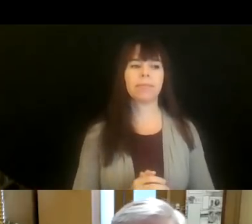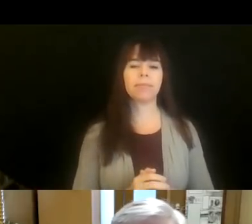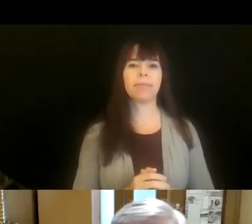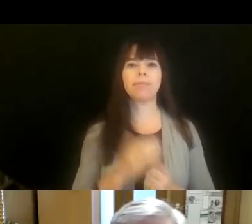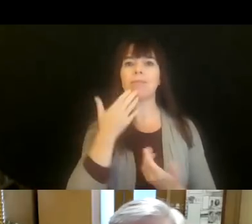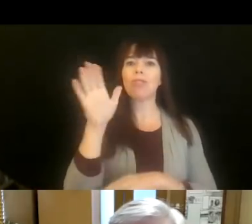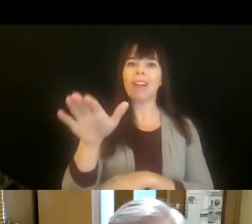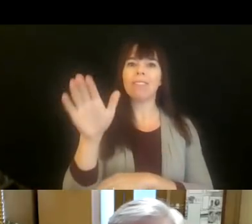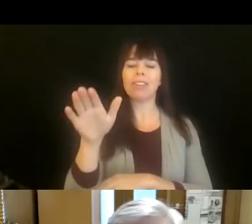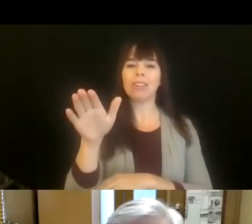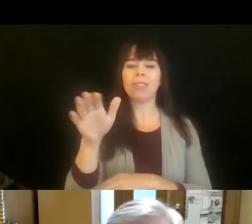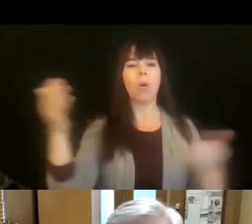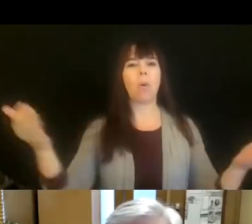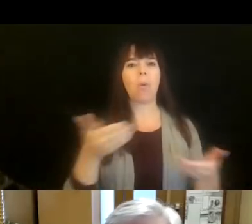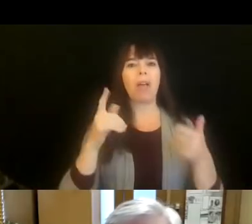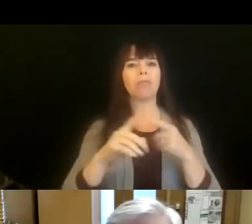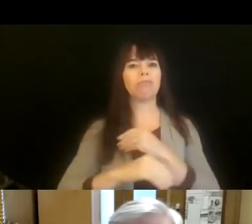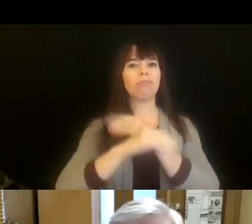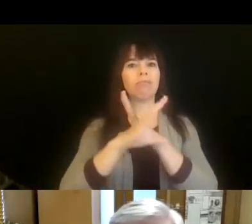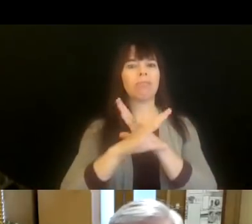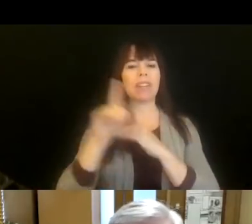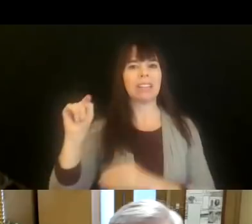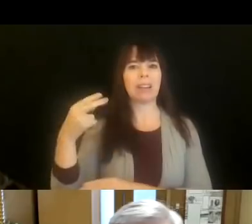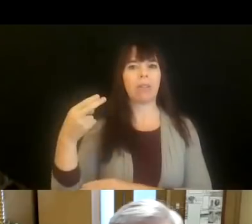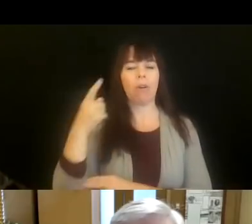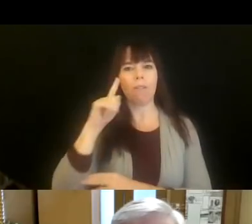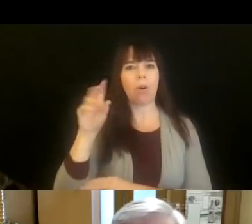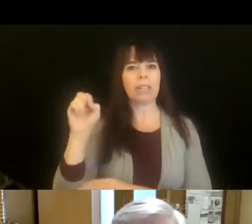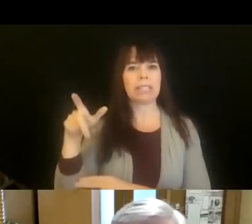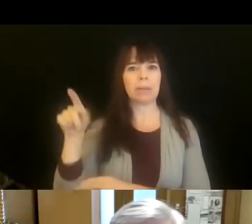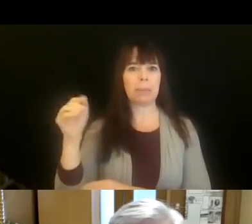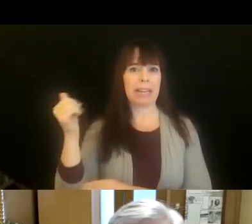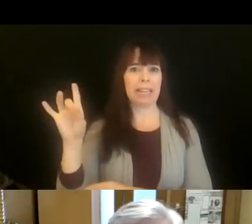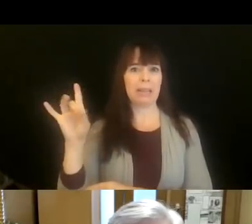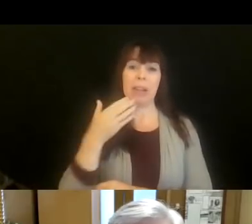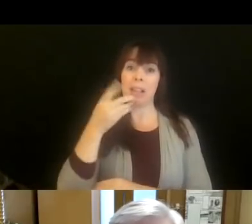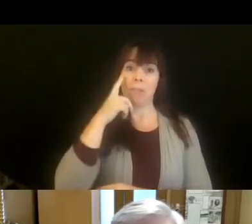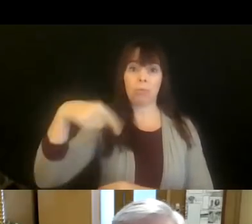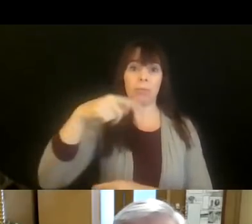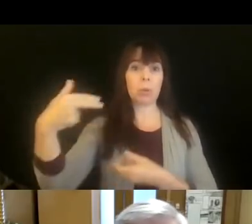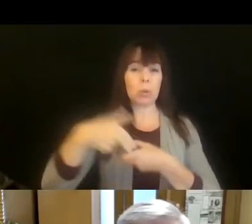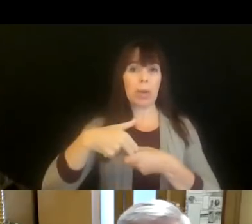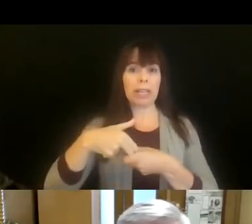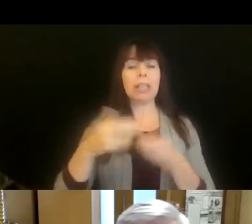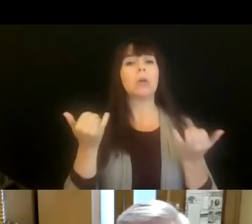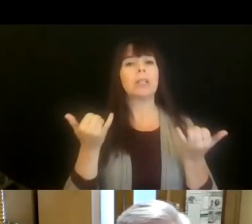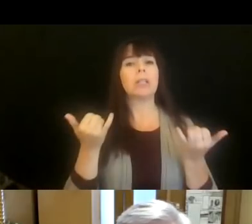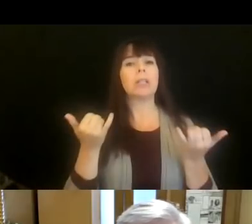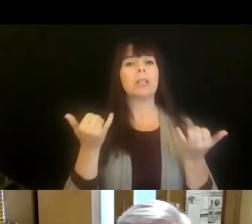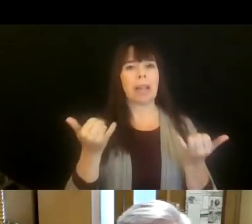Good afternoon and welcome to the virtual town hall for September 18th. Thank you for joining us. Today we will have time